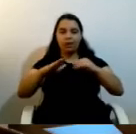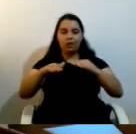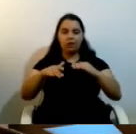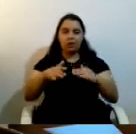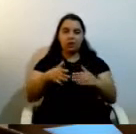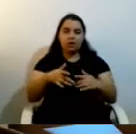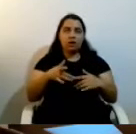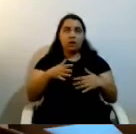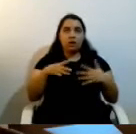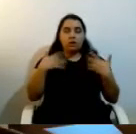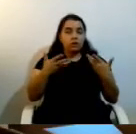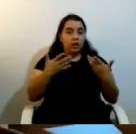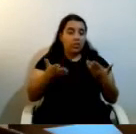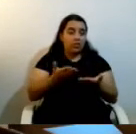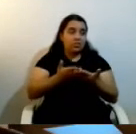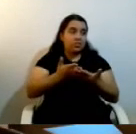self-determination.